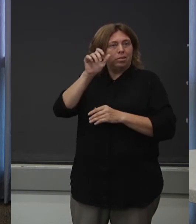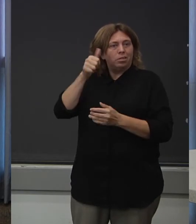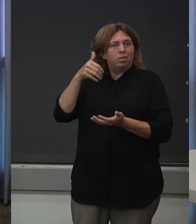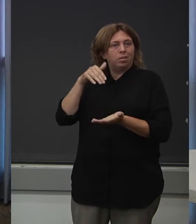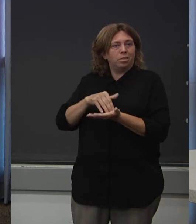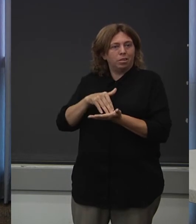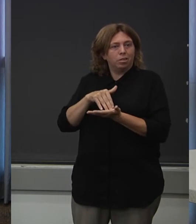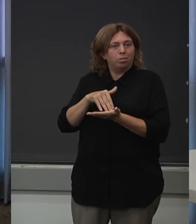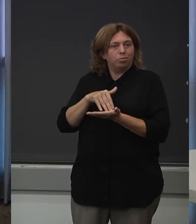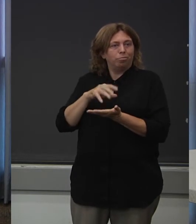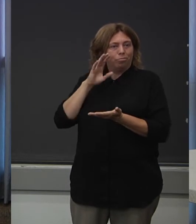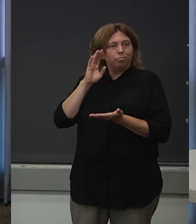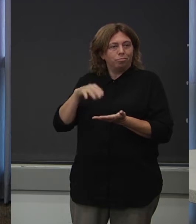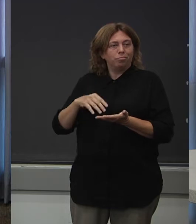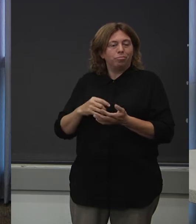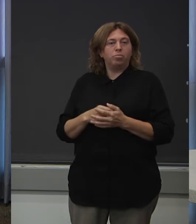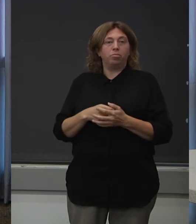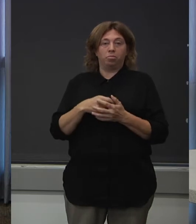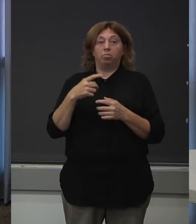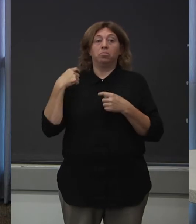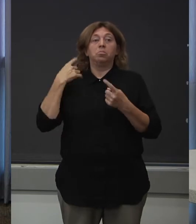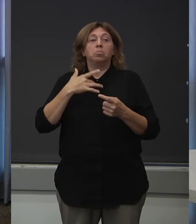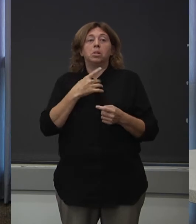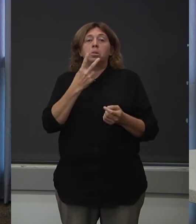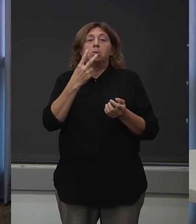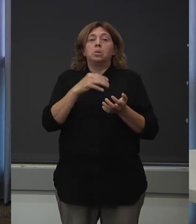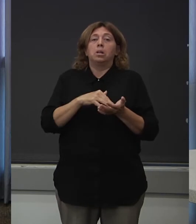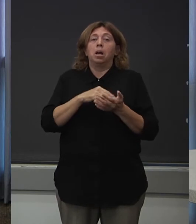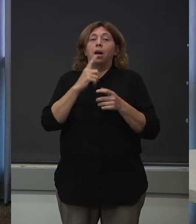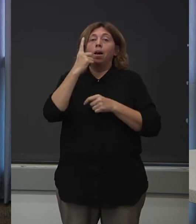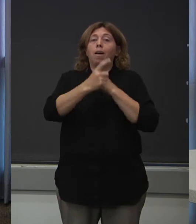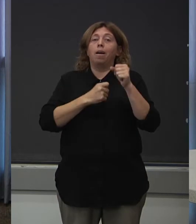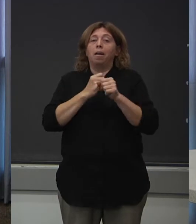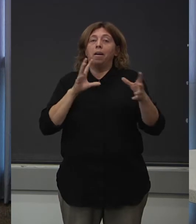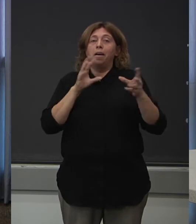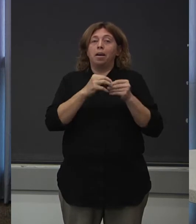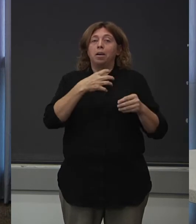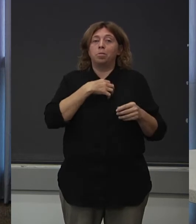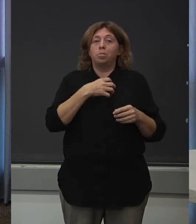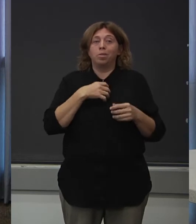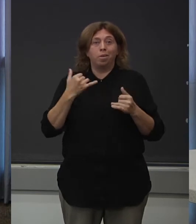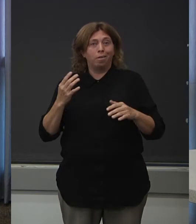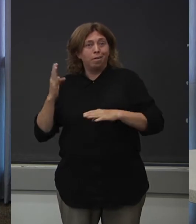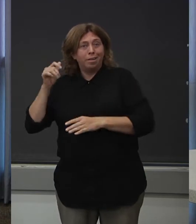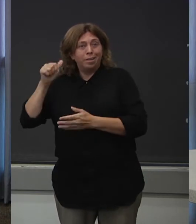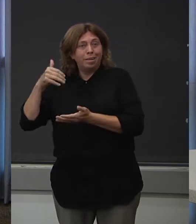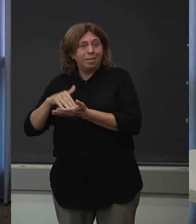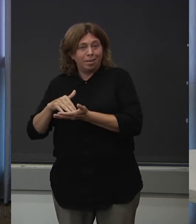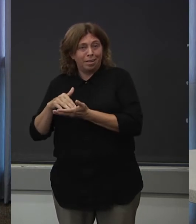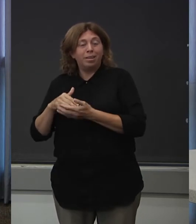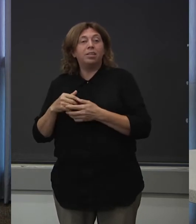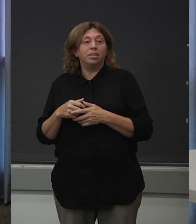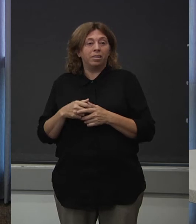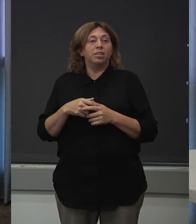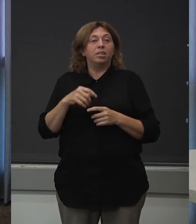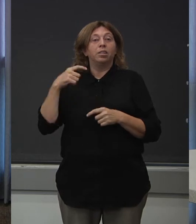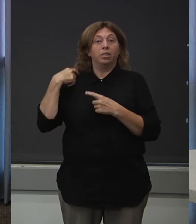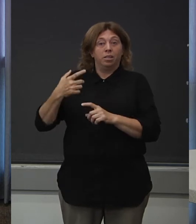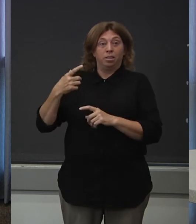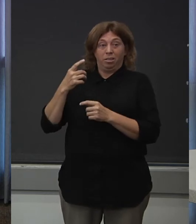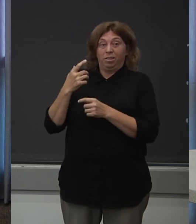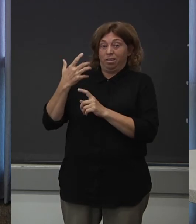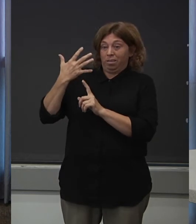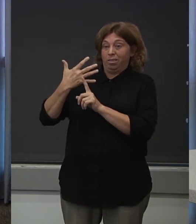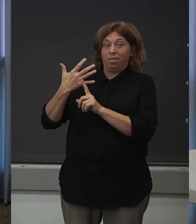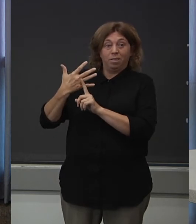on all subjects in a typical year. So in 5 months, we've received 5 years worth of work when it comes to